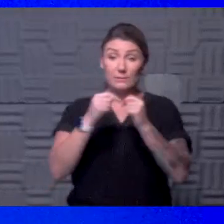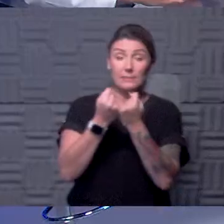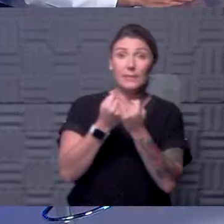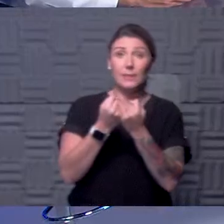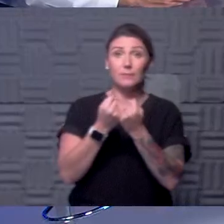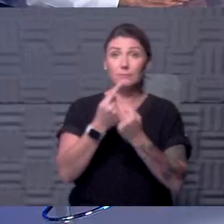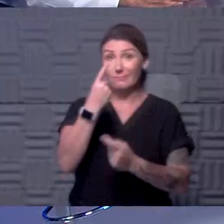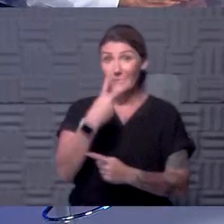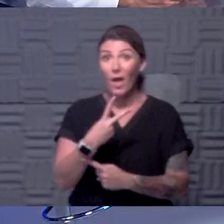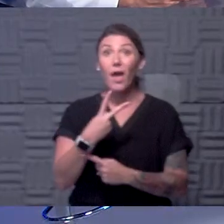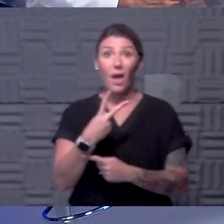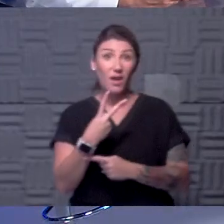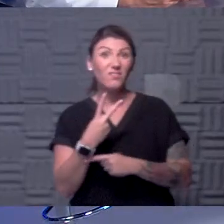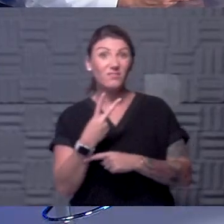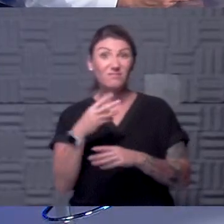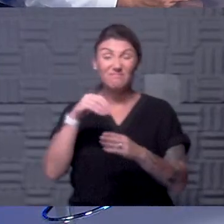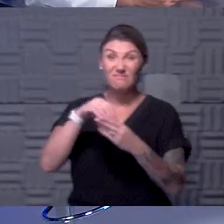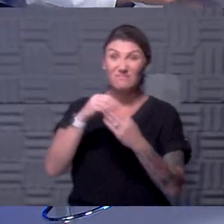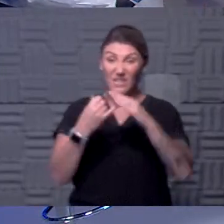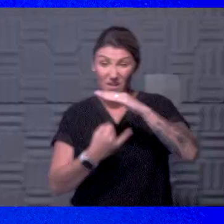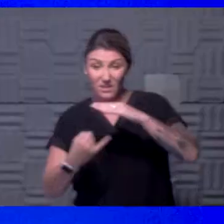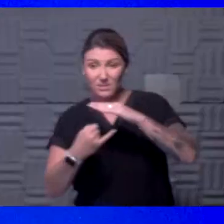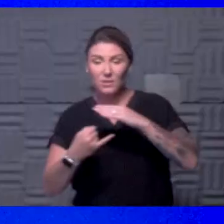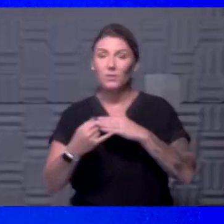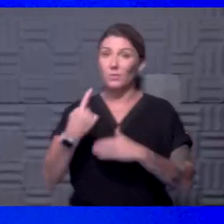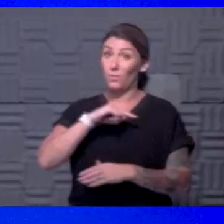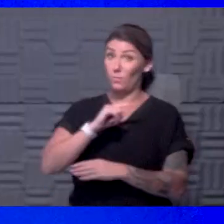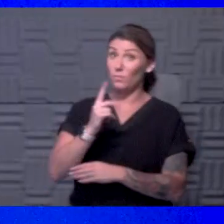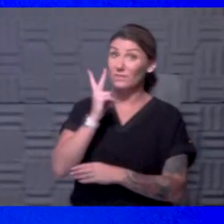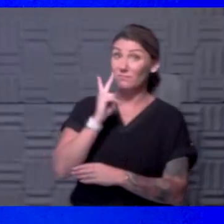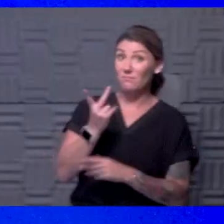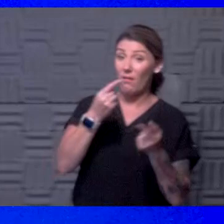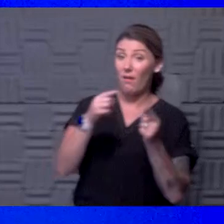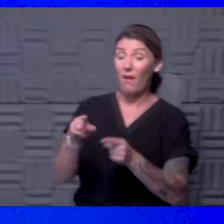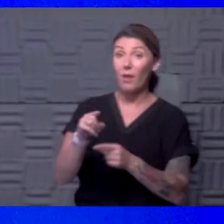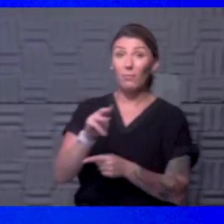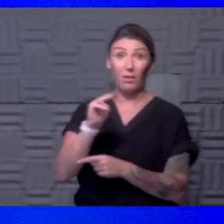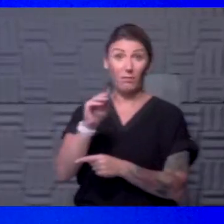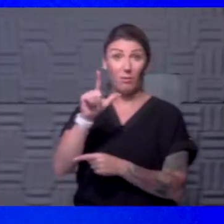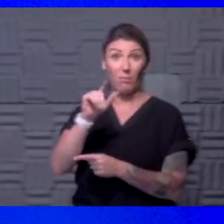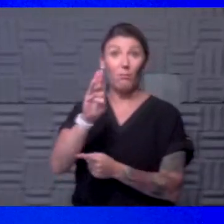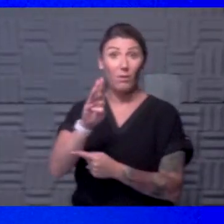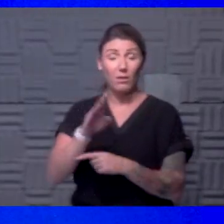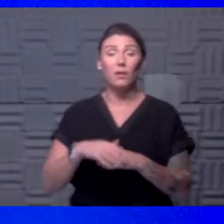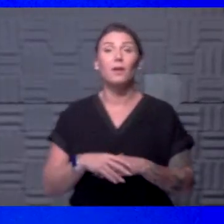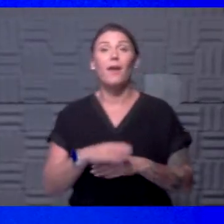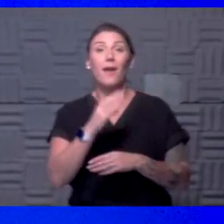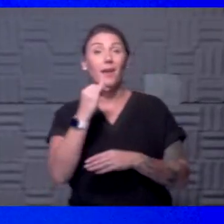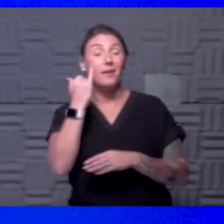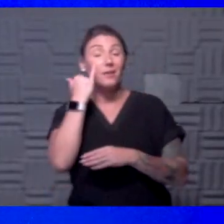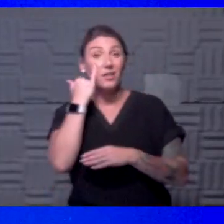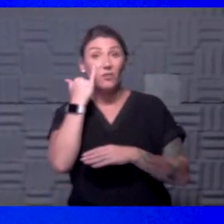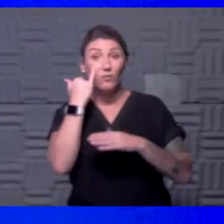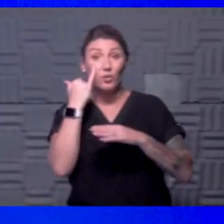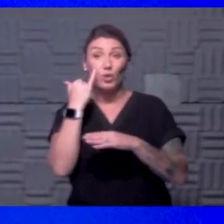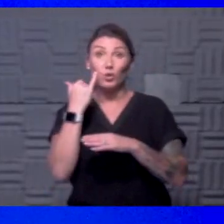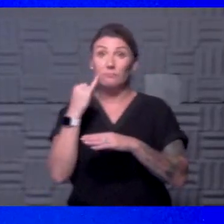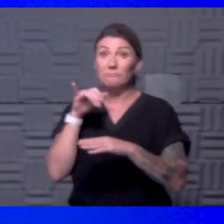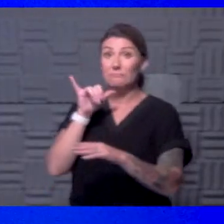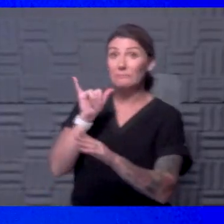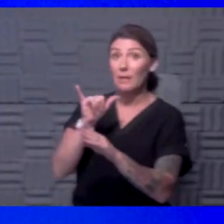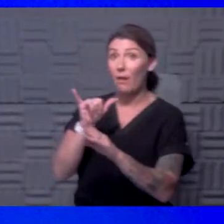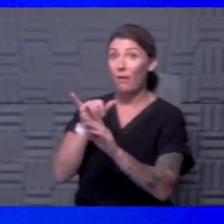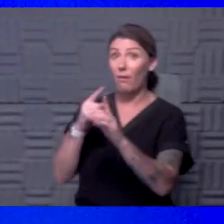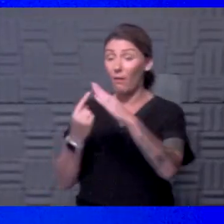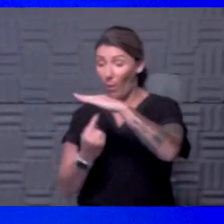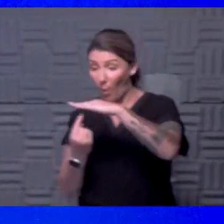that's what we saw happen in MLB. Yep. And then once you are out in quarantine, especially if you're a youth athlete,